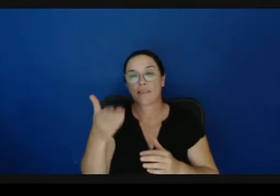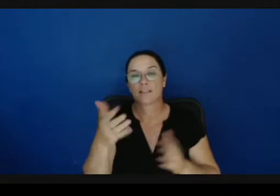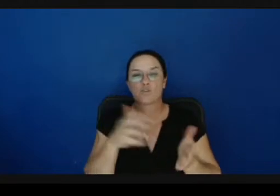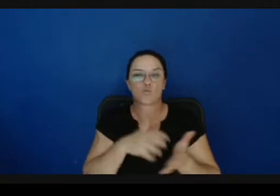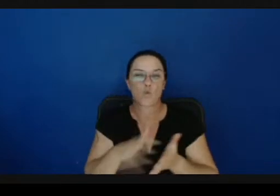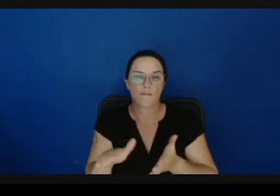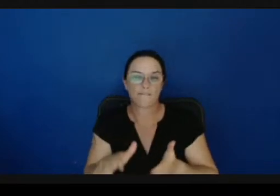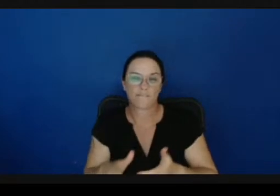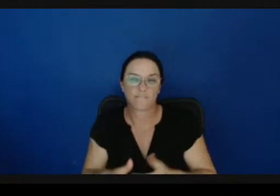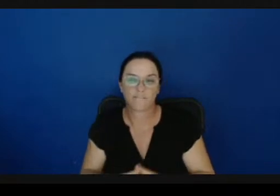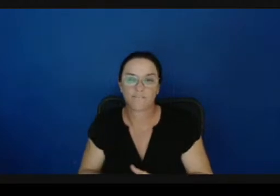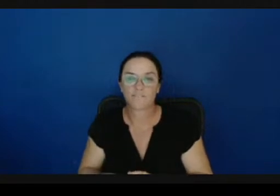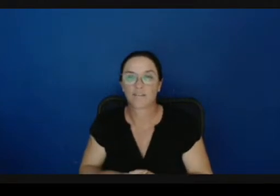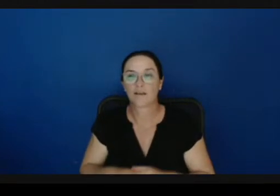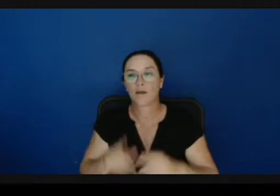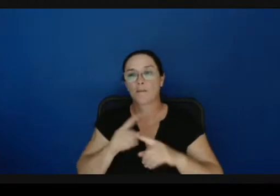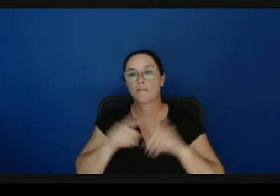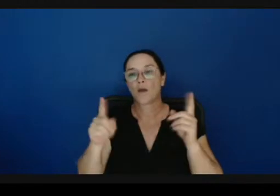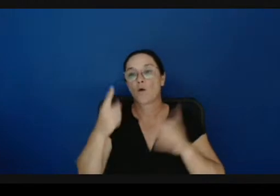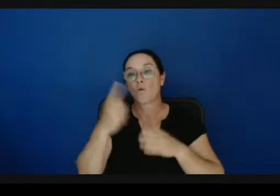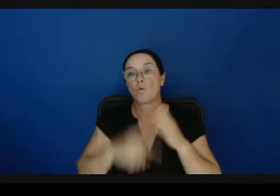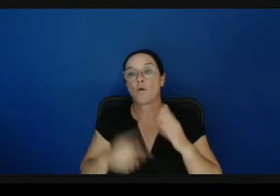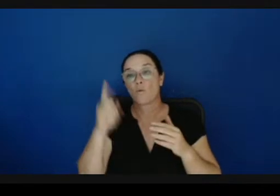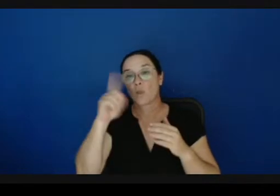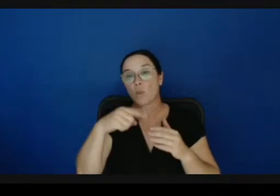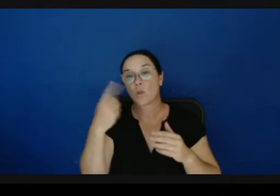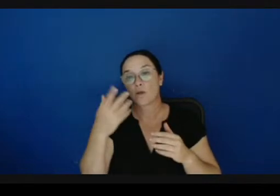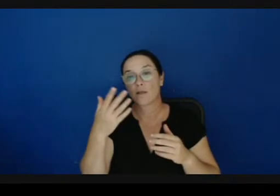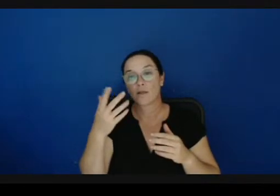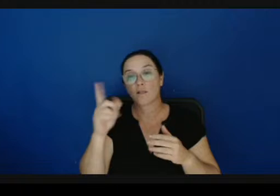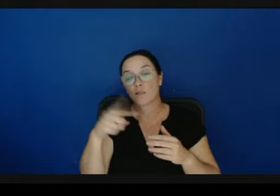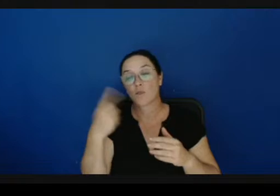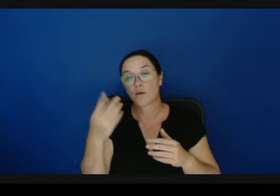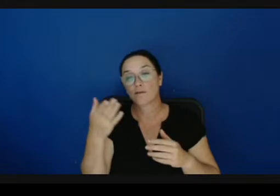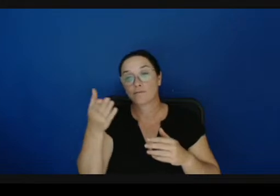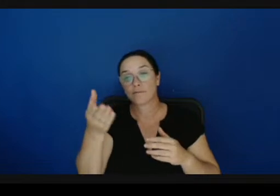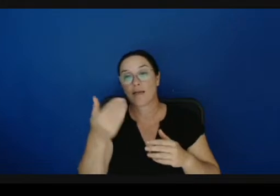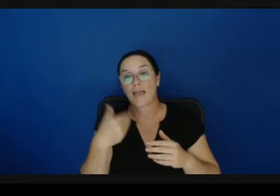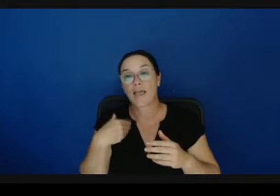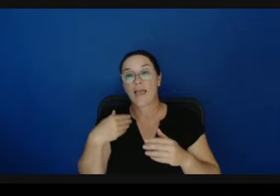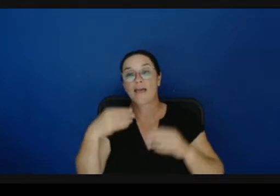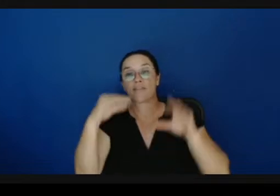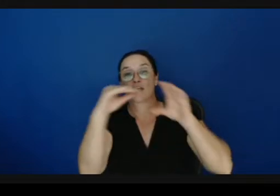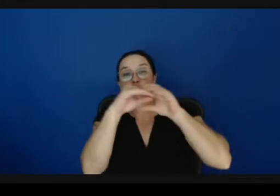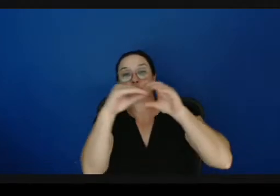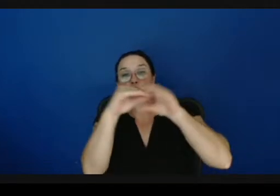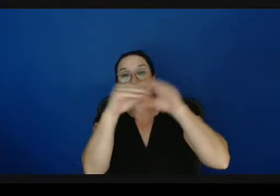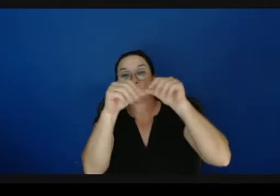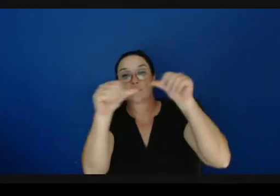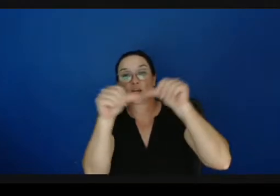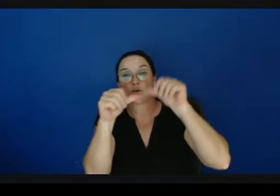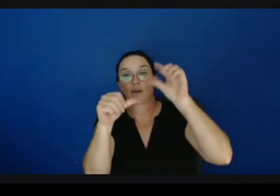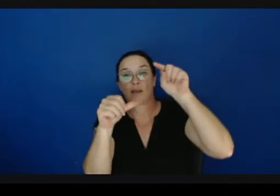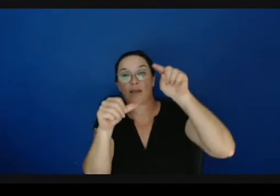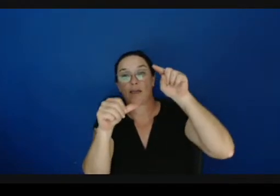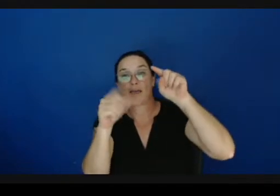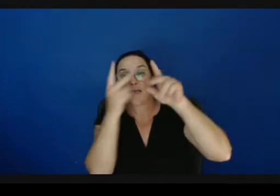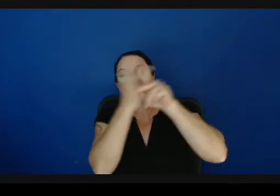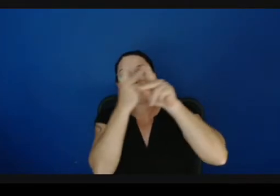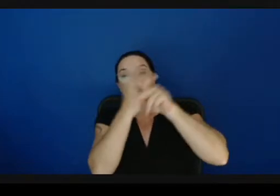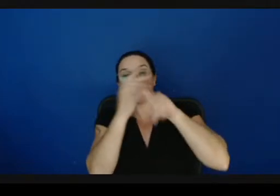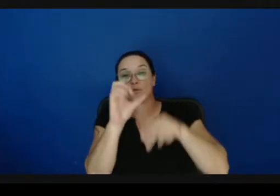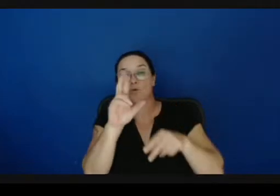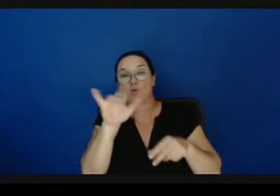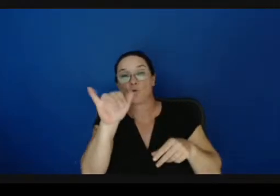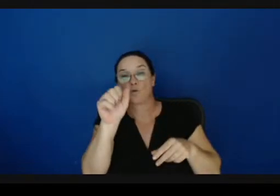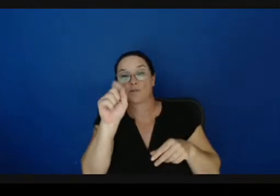course. But what you're looking at is there is a shallowest storage area all the way up here that's hosting these crystals